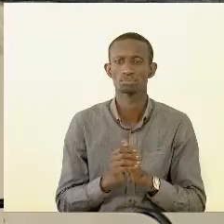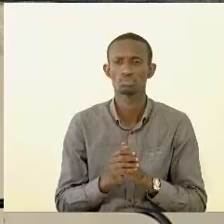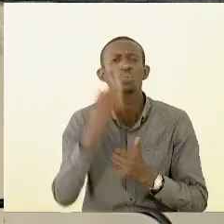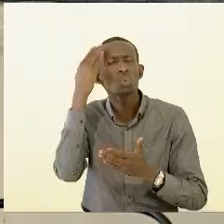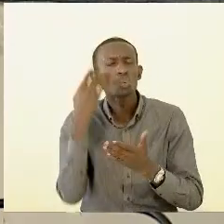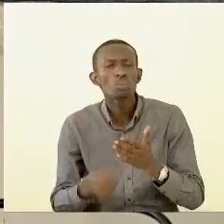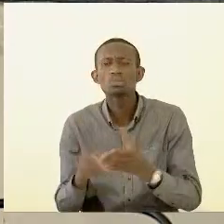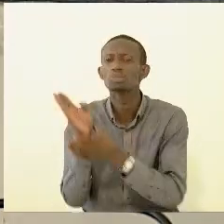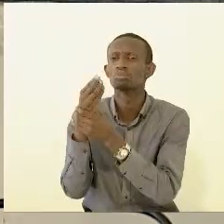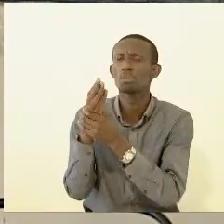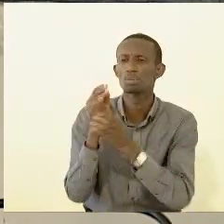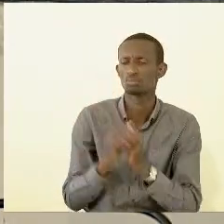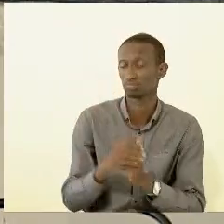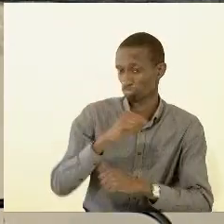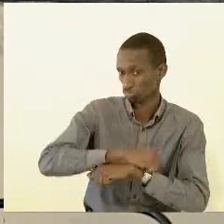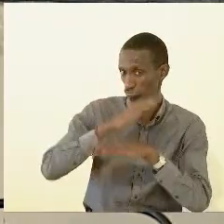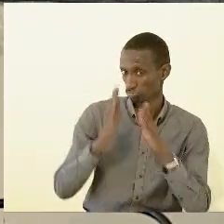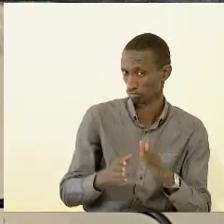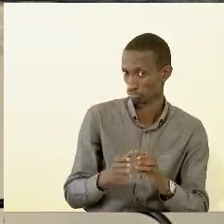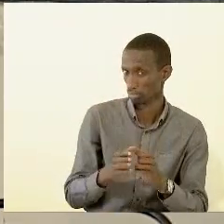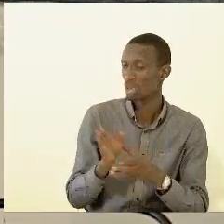important? This is